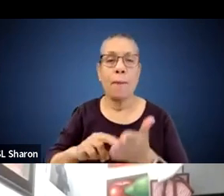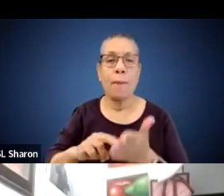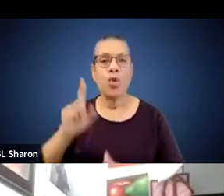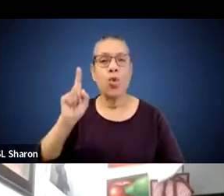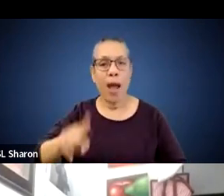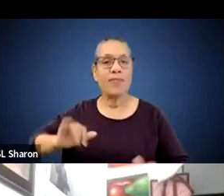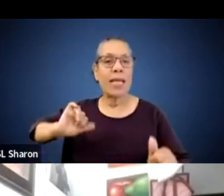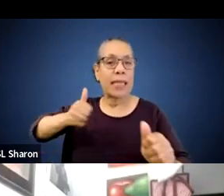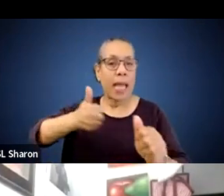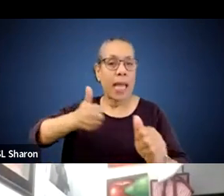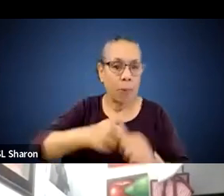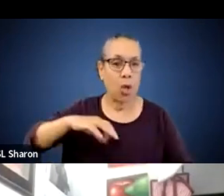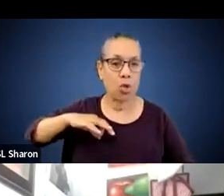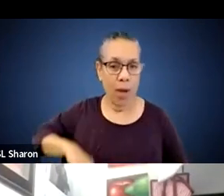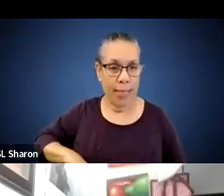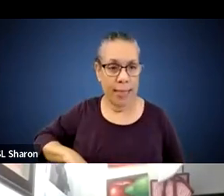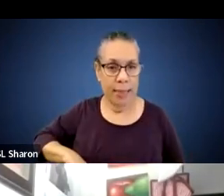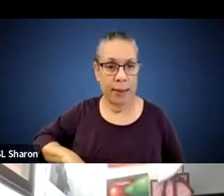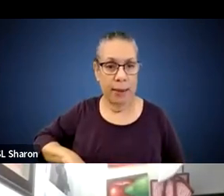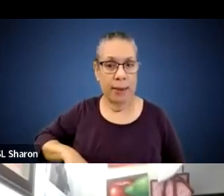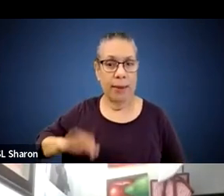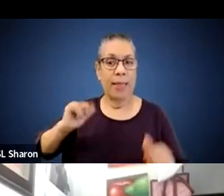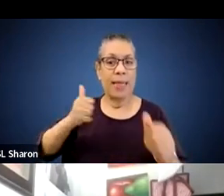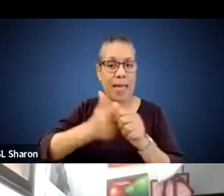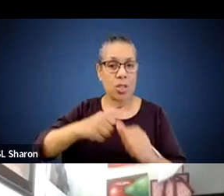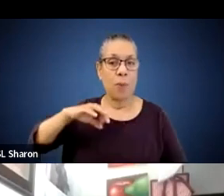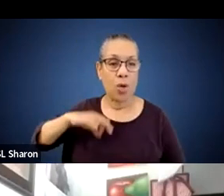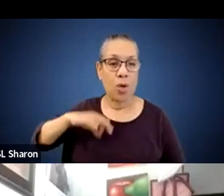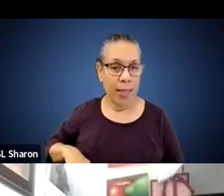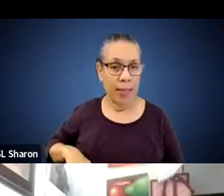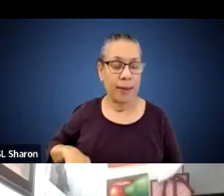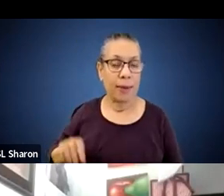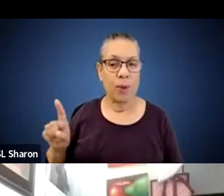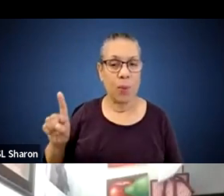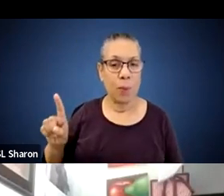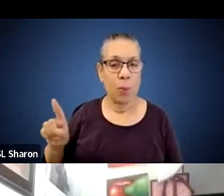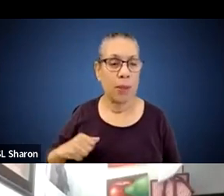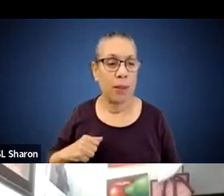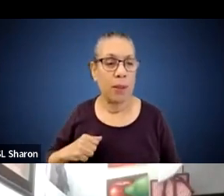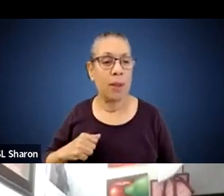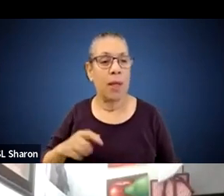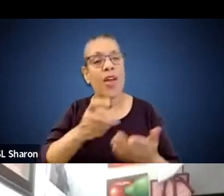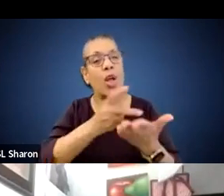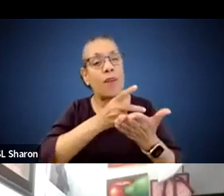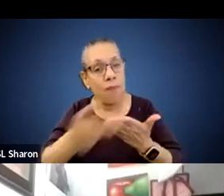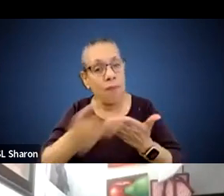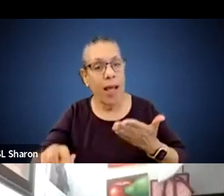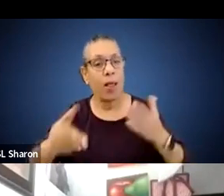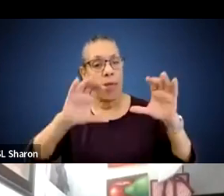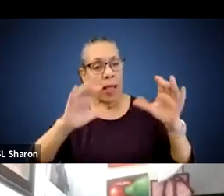up a credit I'm saying it's a no I'm saying fill the class